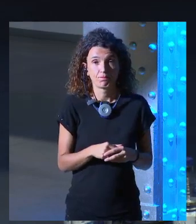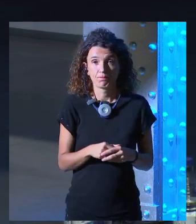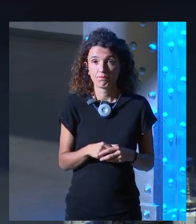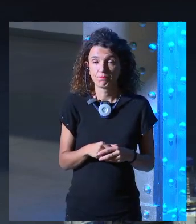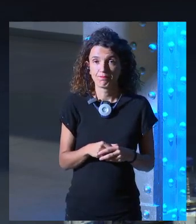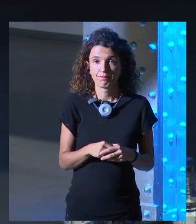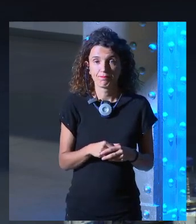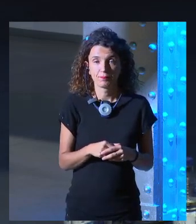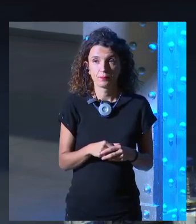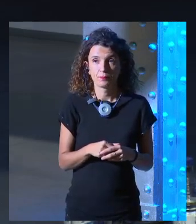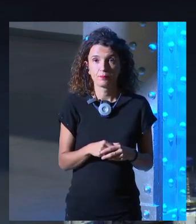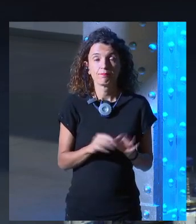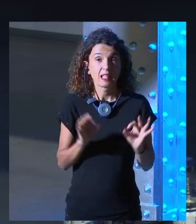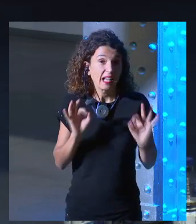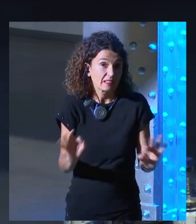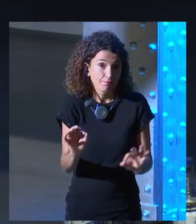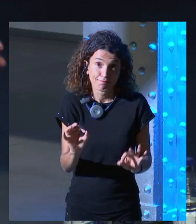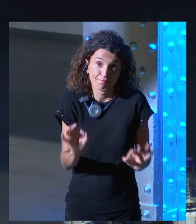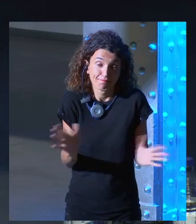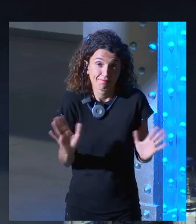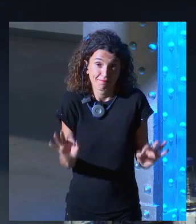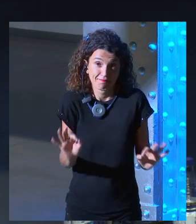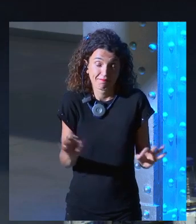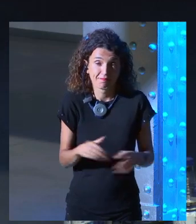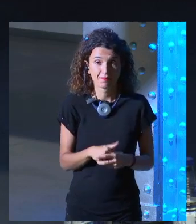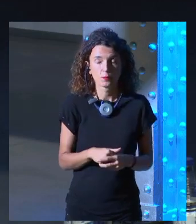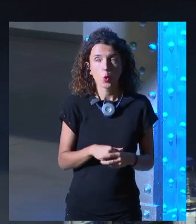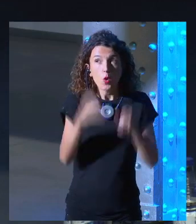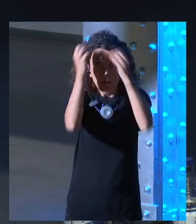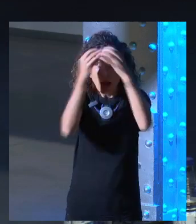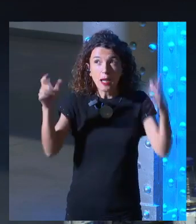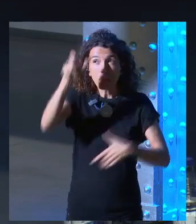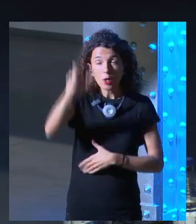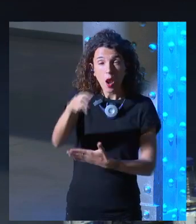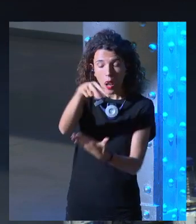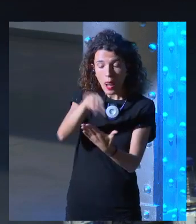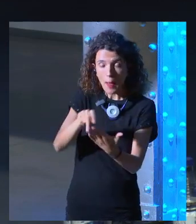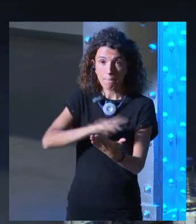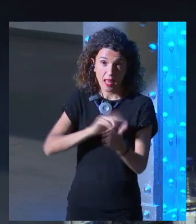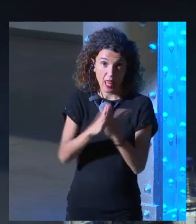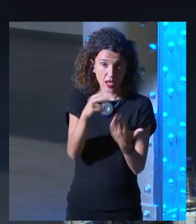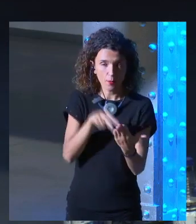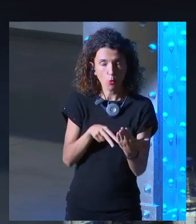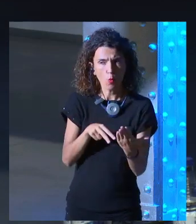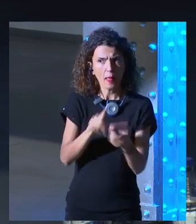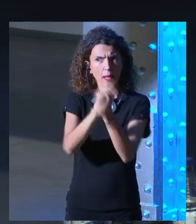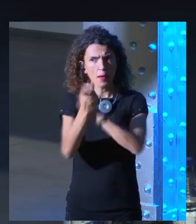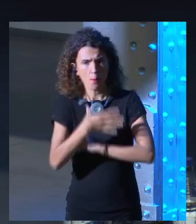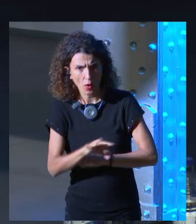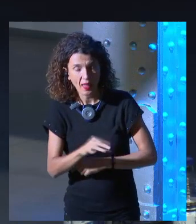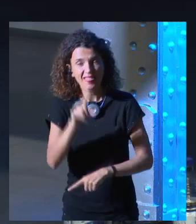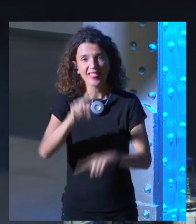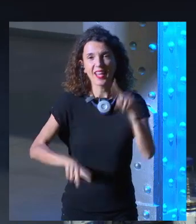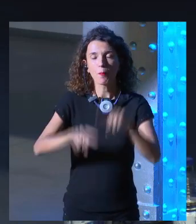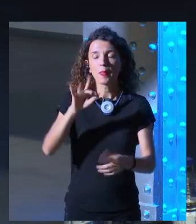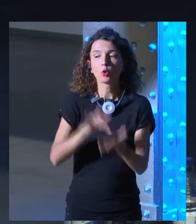But I can't imagine a reader, because that reader is always changing, and it depends which country the book is published in and